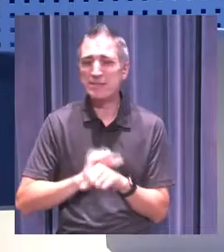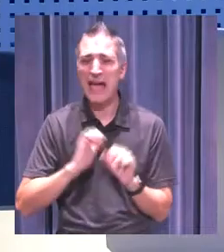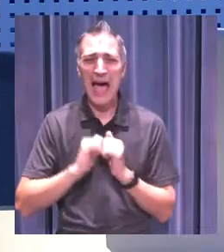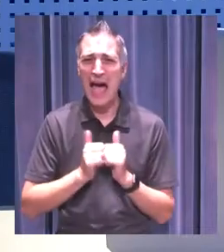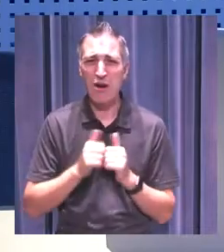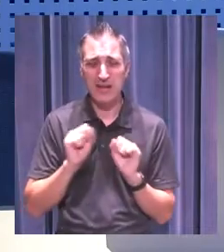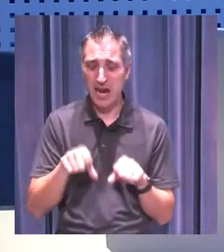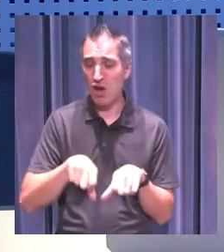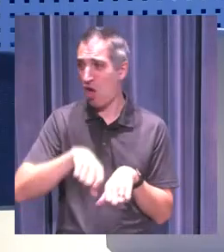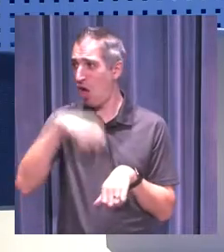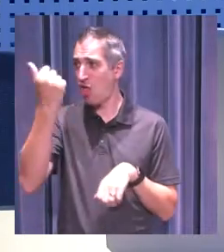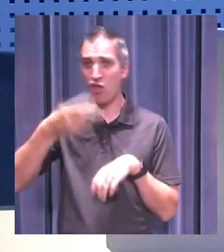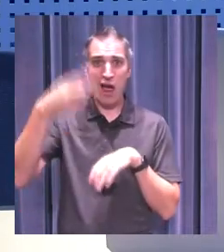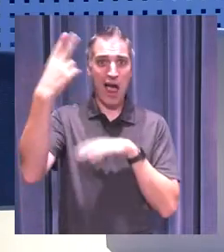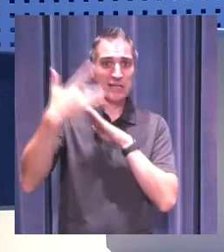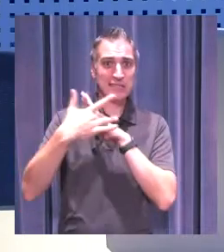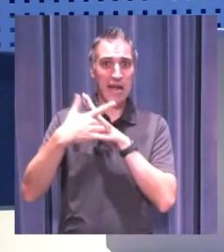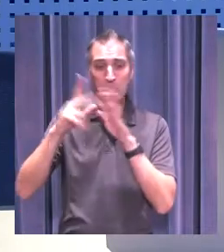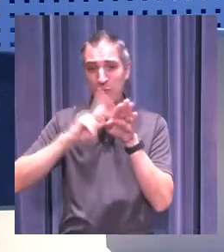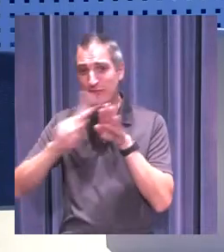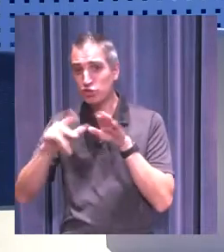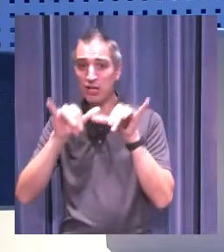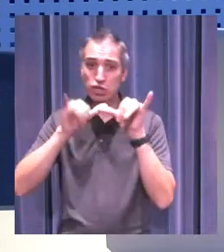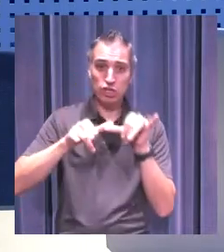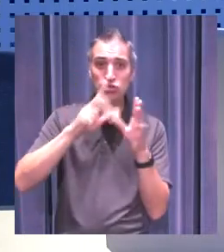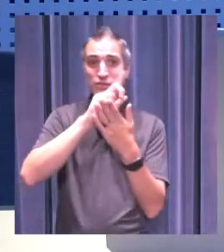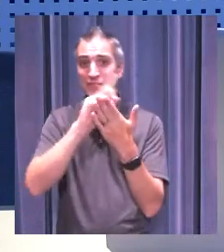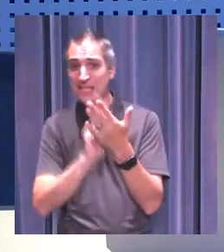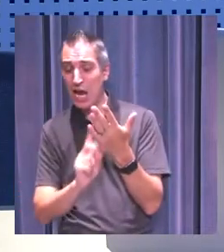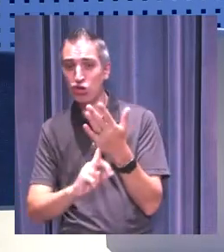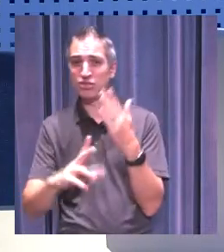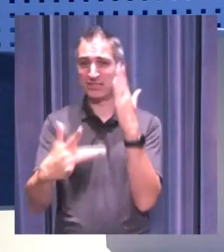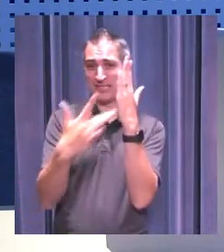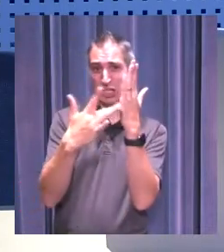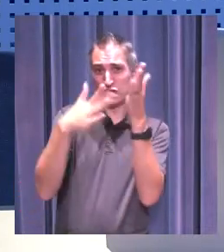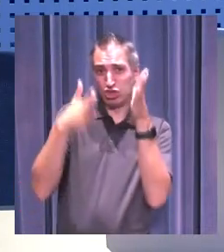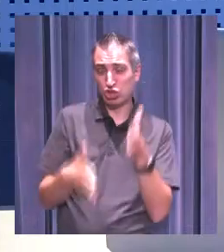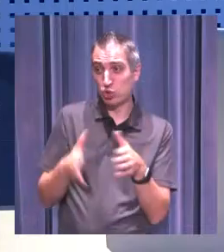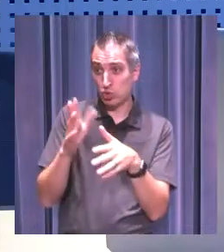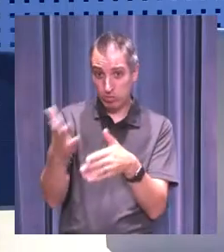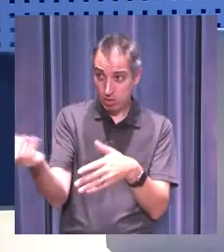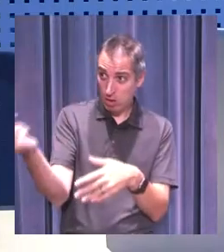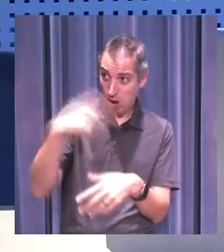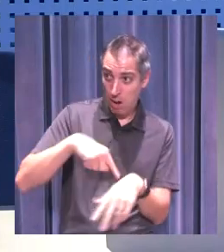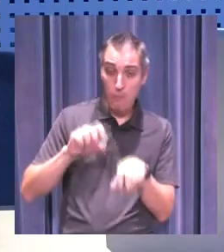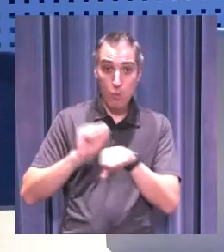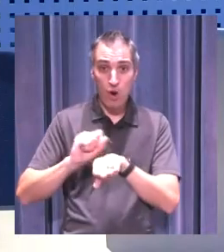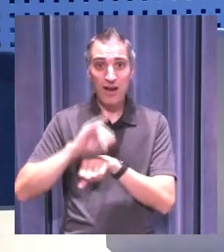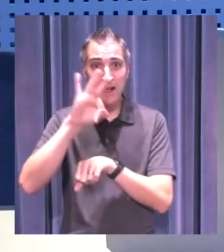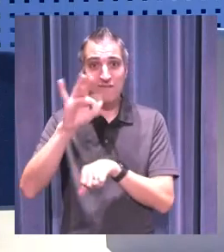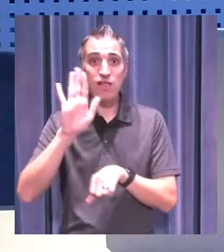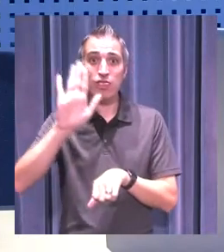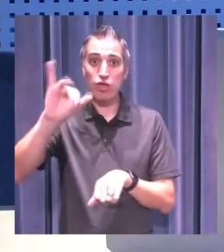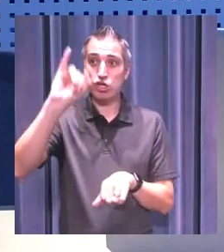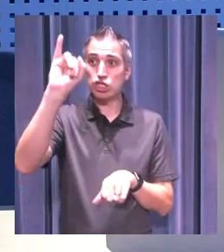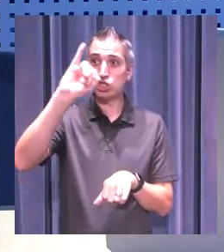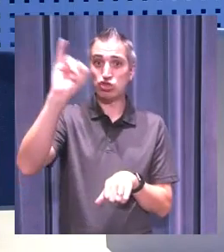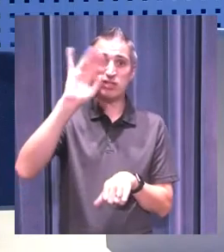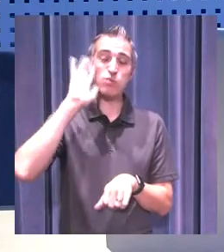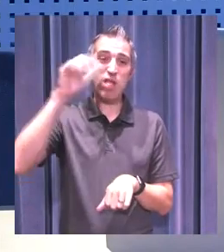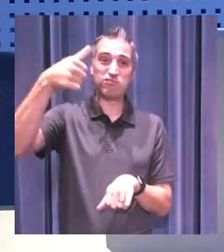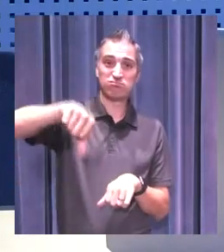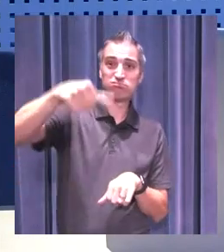other high-tech professionals, engineers, designers, technicians to work if they too will be denied coverage by their